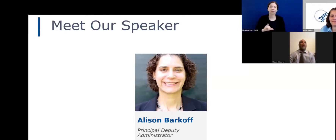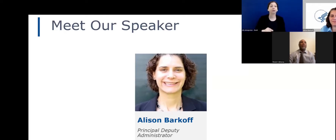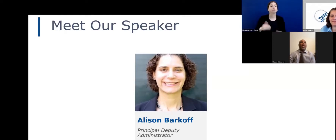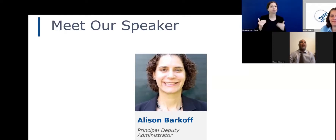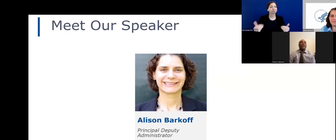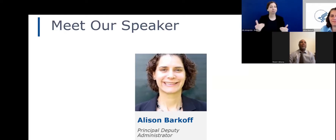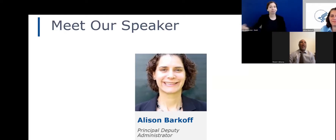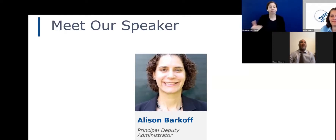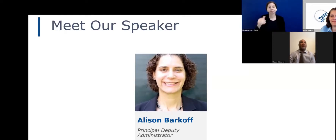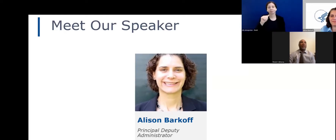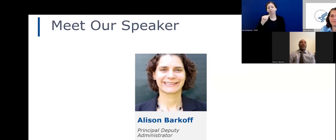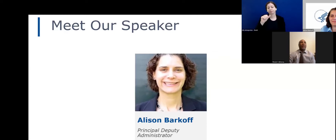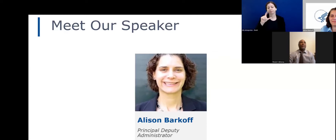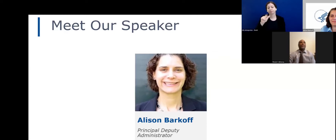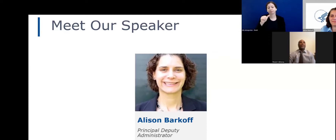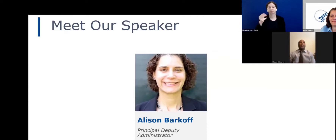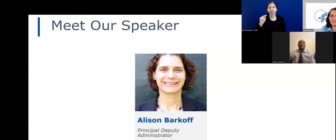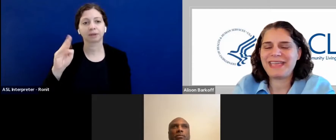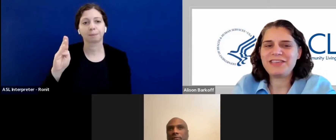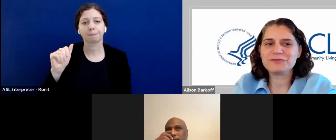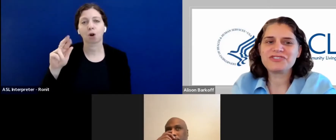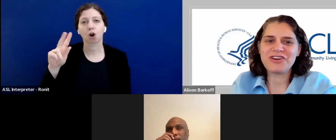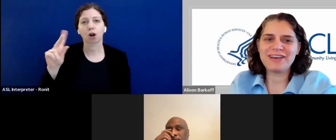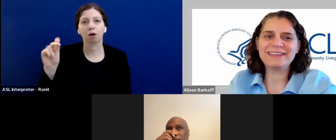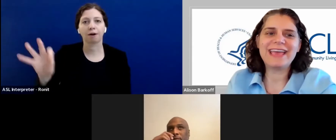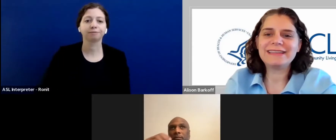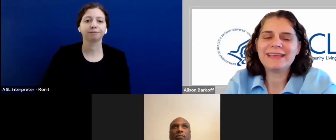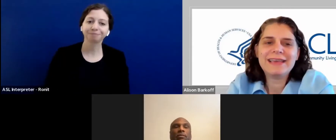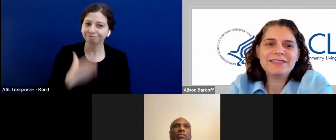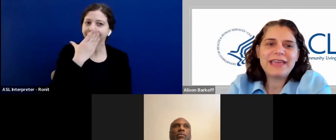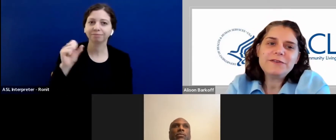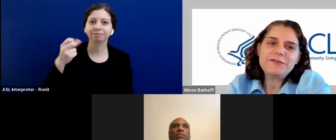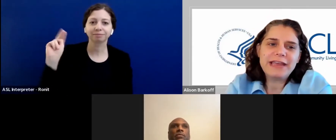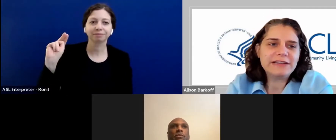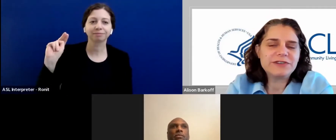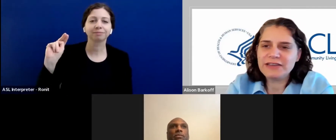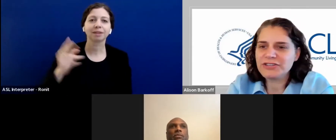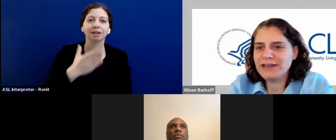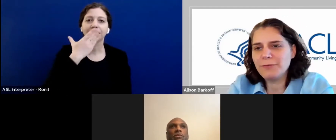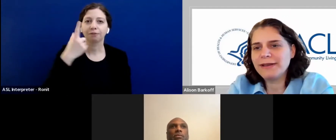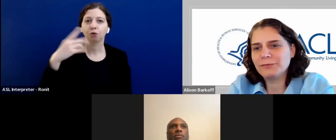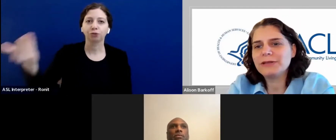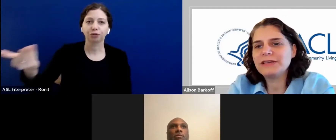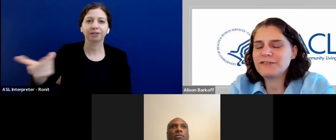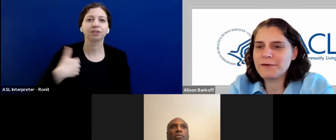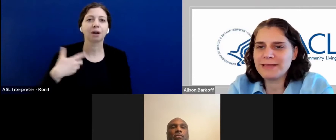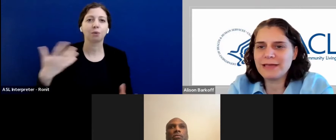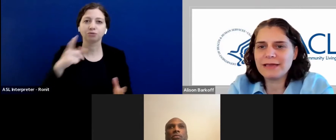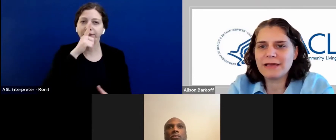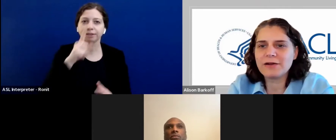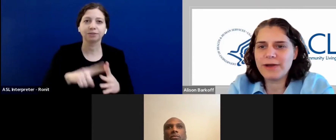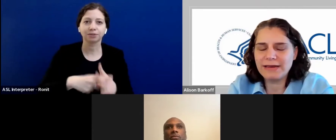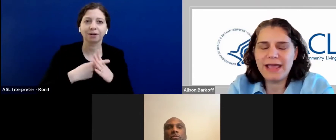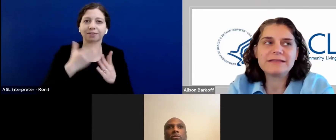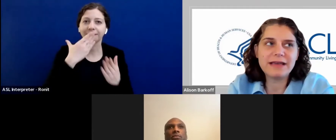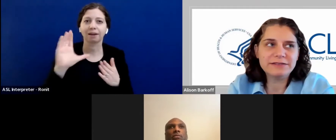you Ms. Alison Barkoff. Thank you, Sean, and thank you for that introduction. I want to really start by